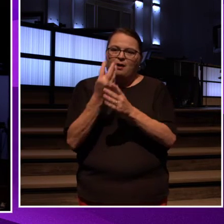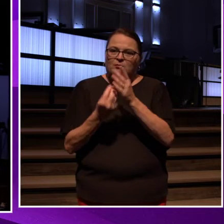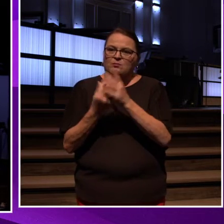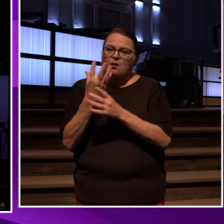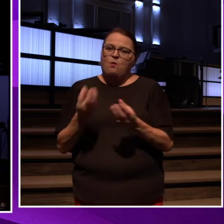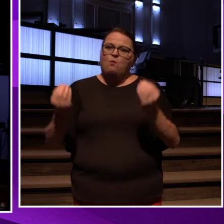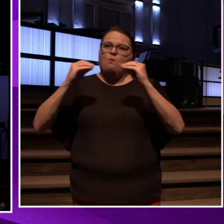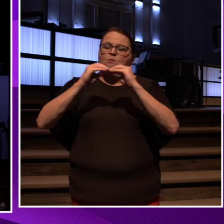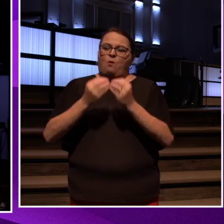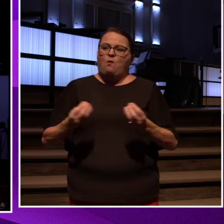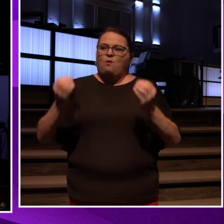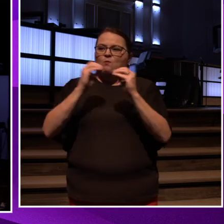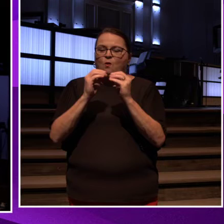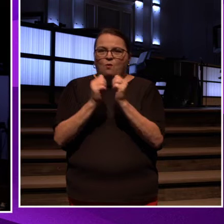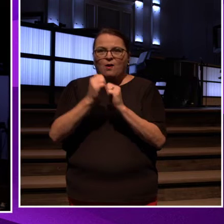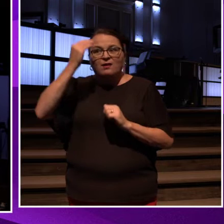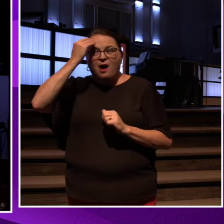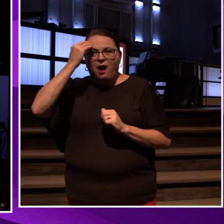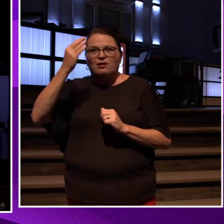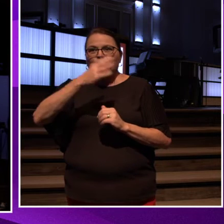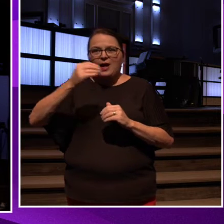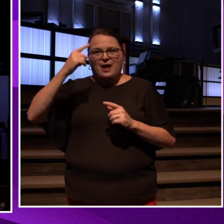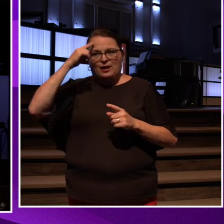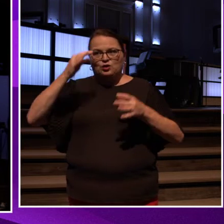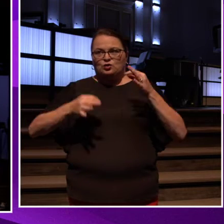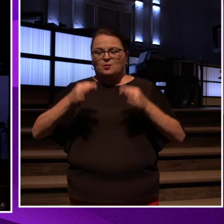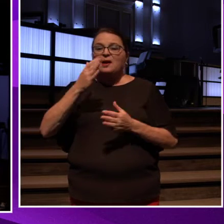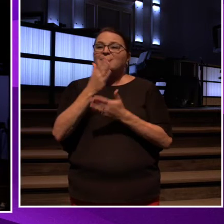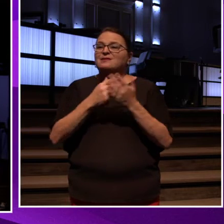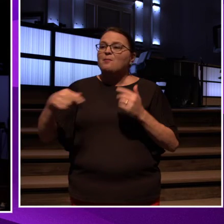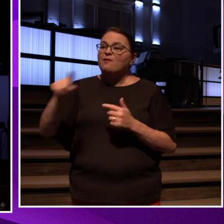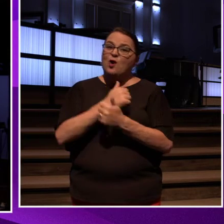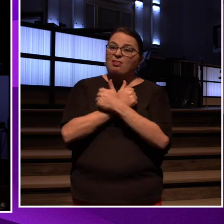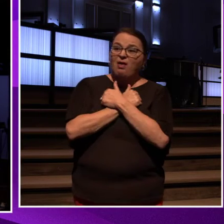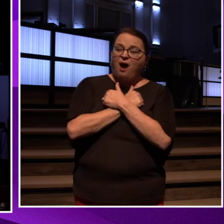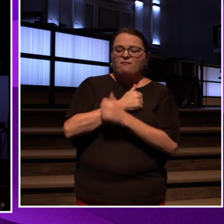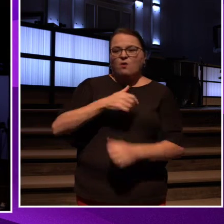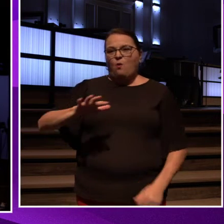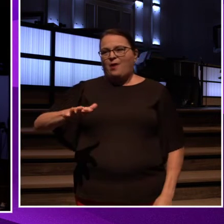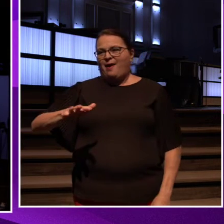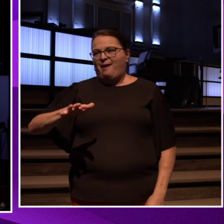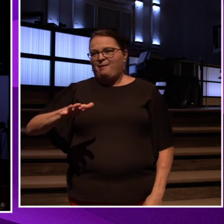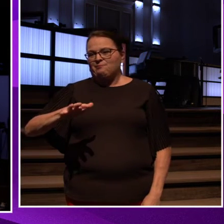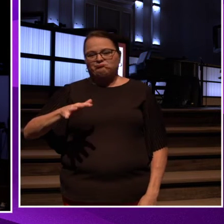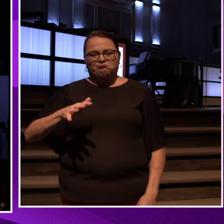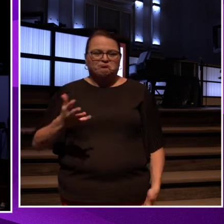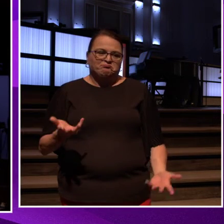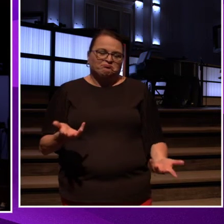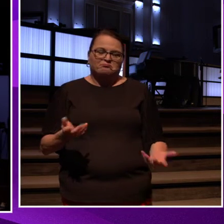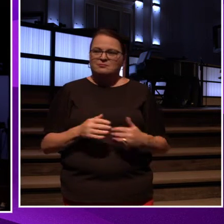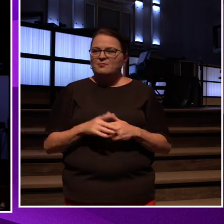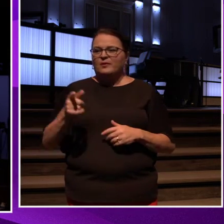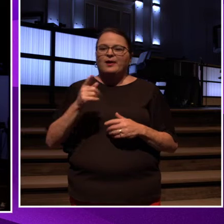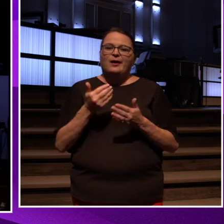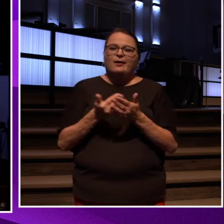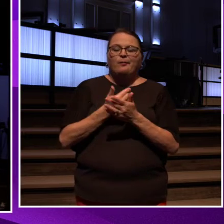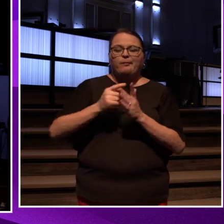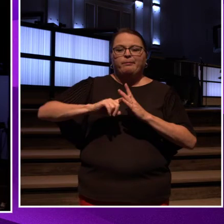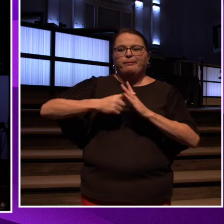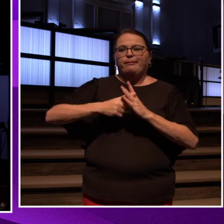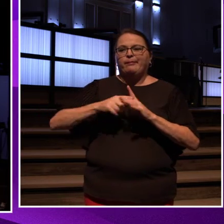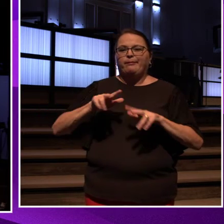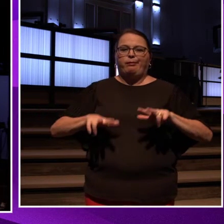discernment. Some of you love okay. You're on a beginner's level, 101 love of